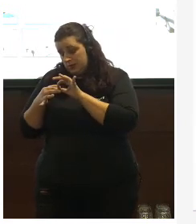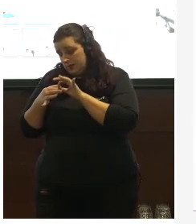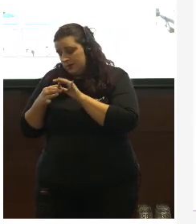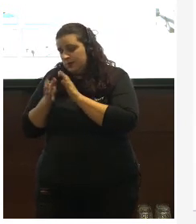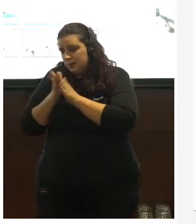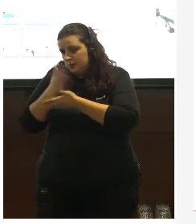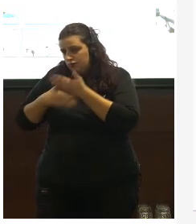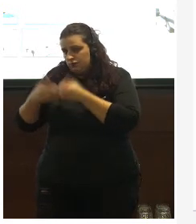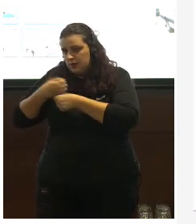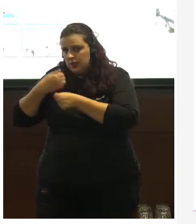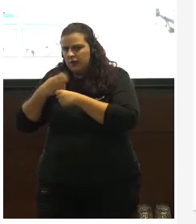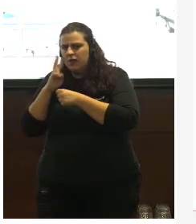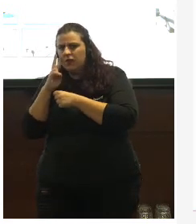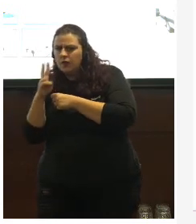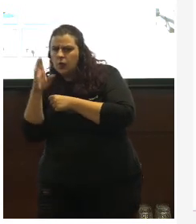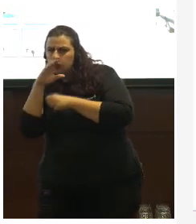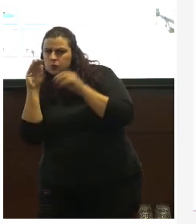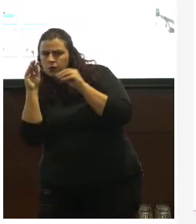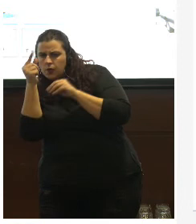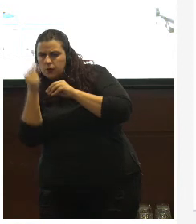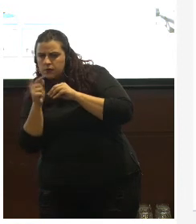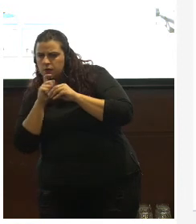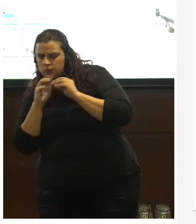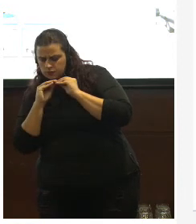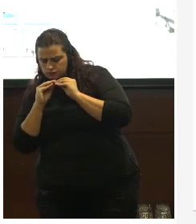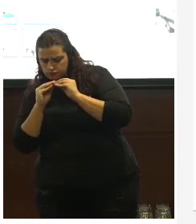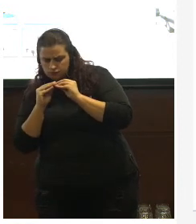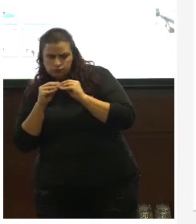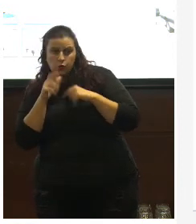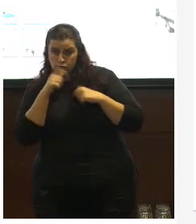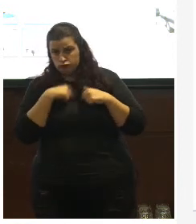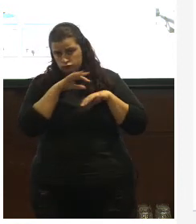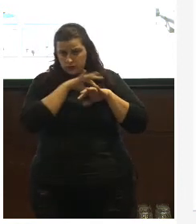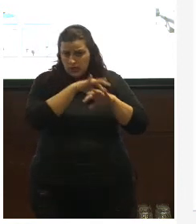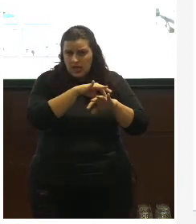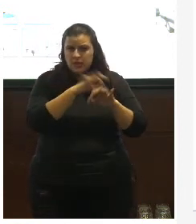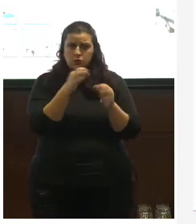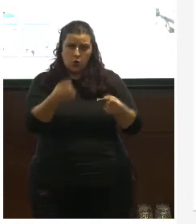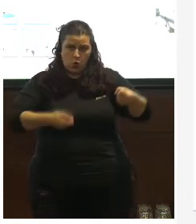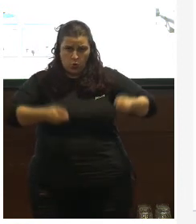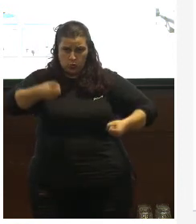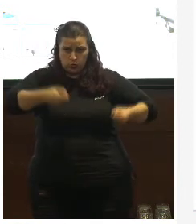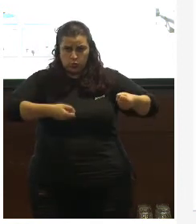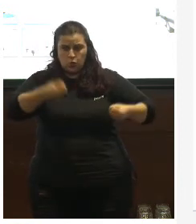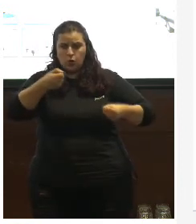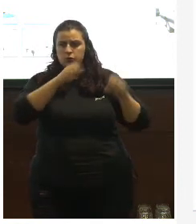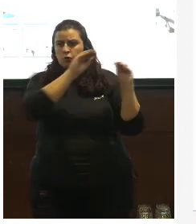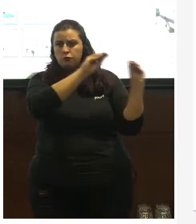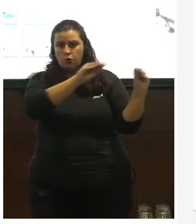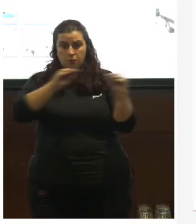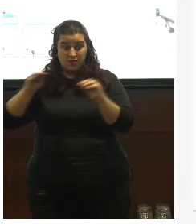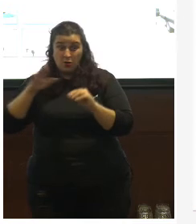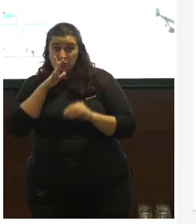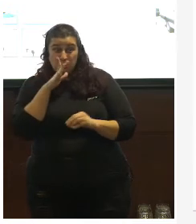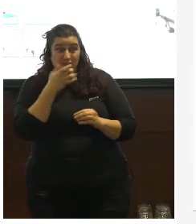training for our guides and for our drivers, because everyone in the chain needs to be trained to better